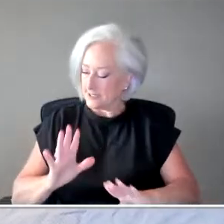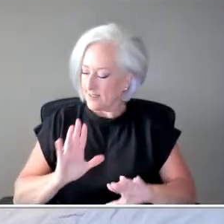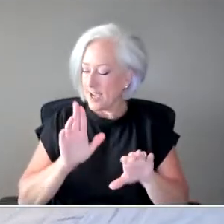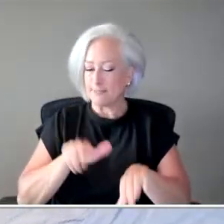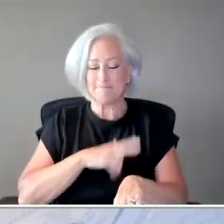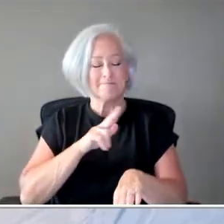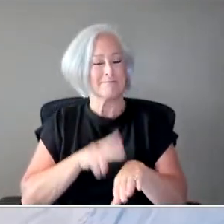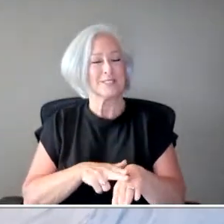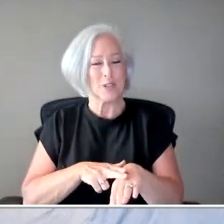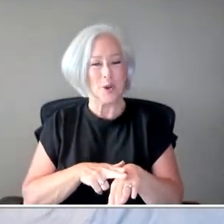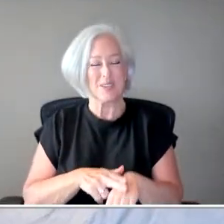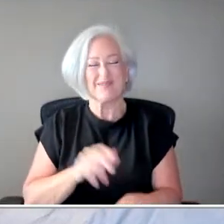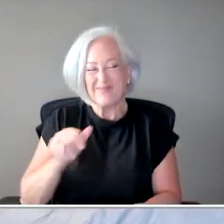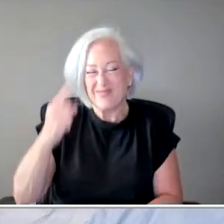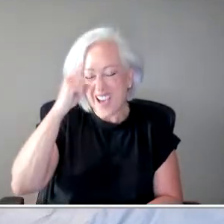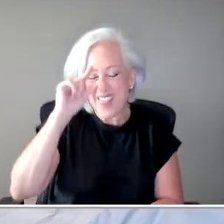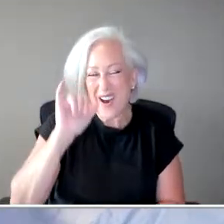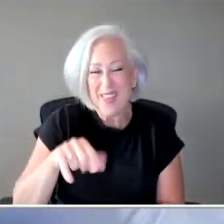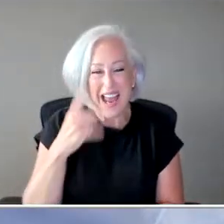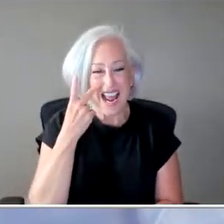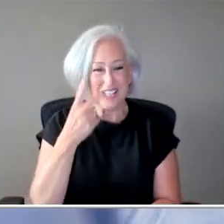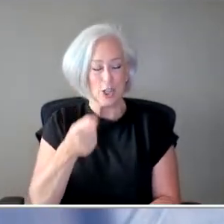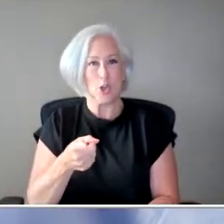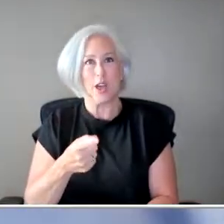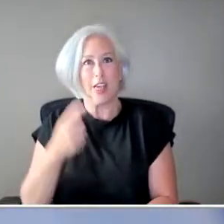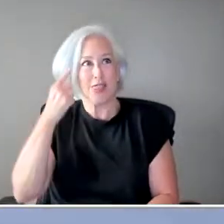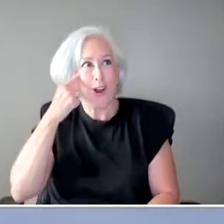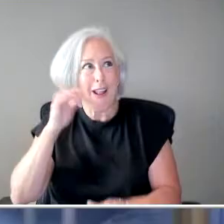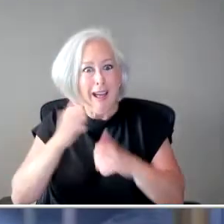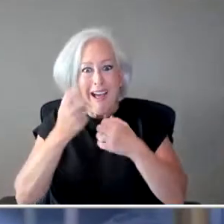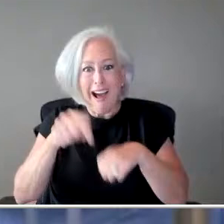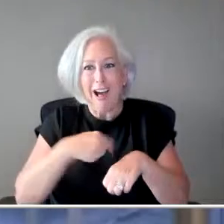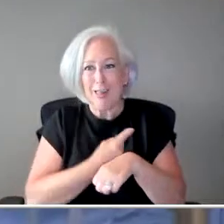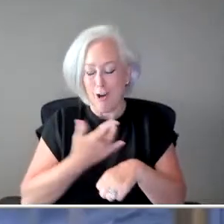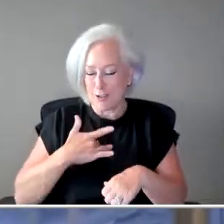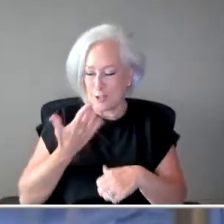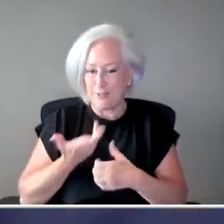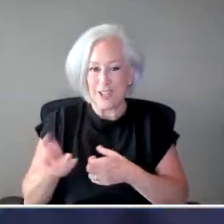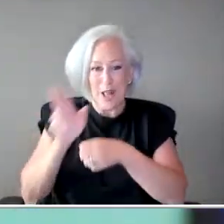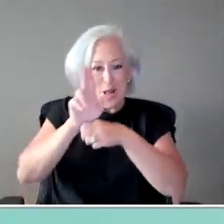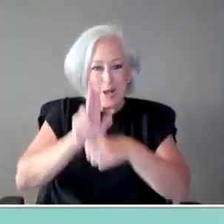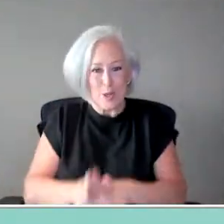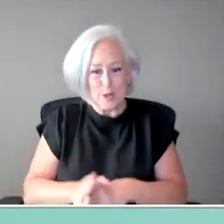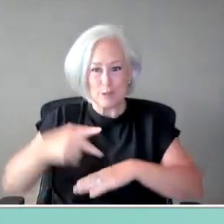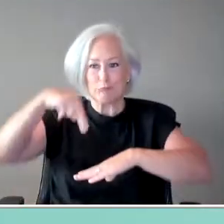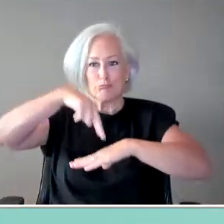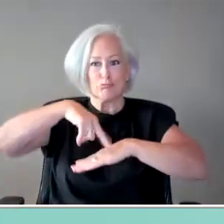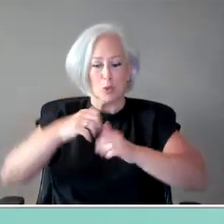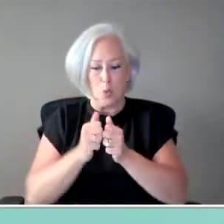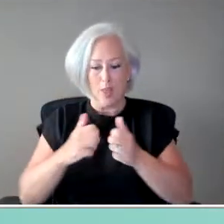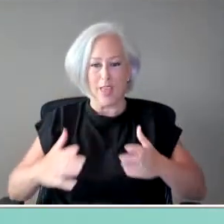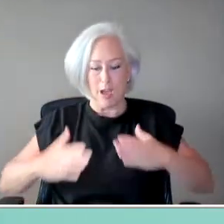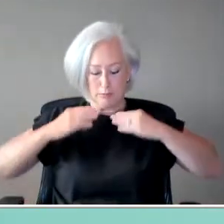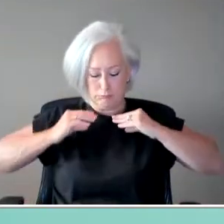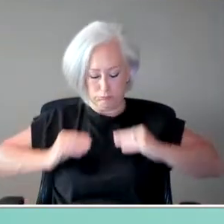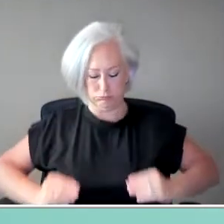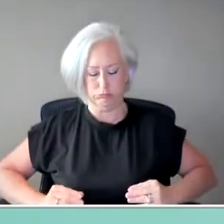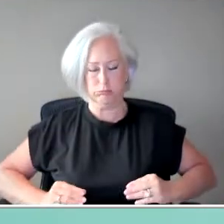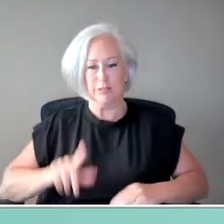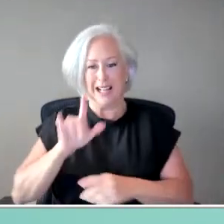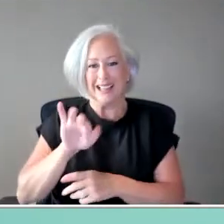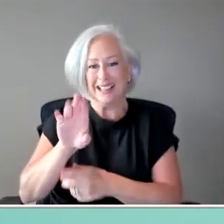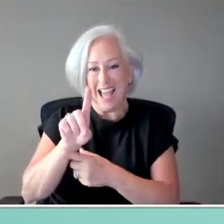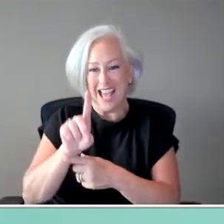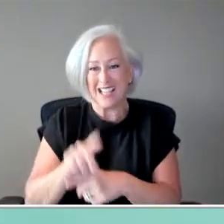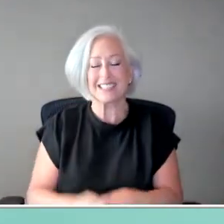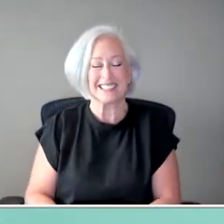first thing I thought when I saw you standing there. I was like, I wonder how long that took you to get used to standing there getting the mail naked. That's